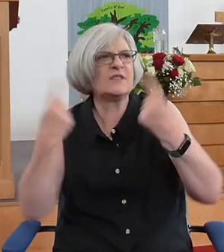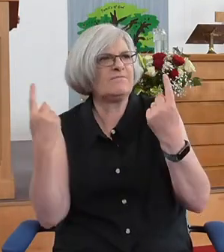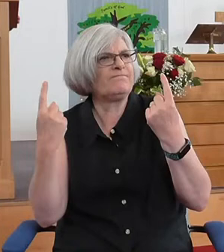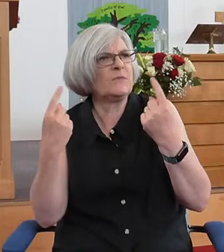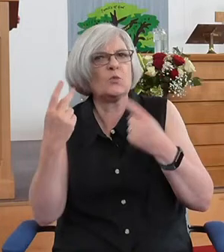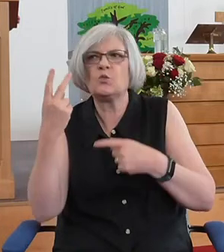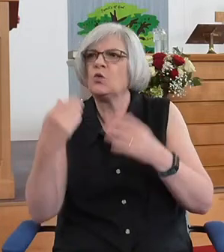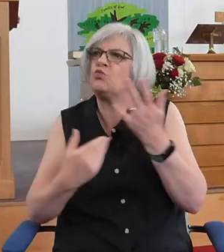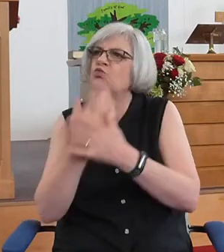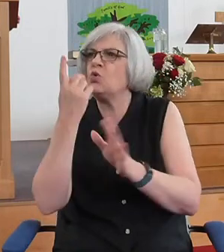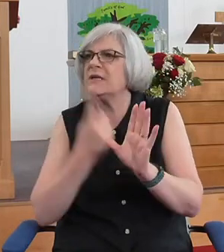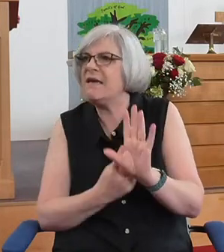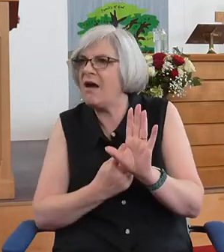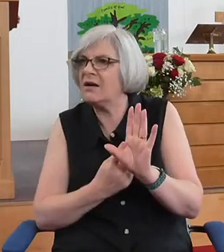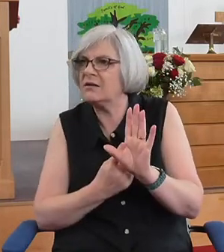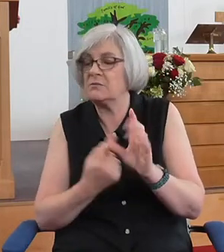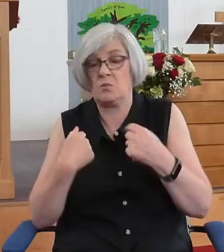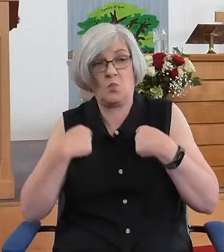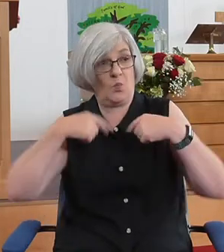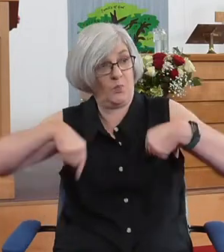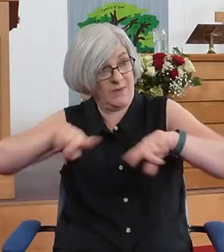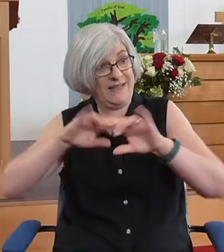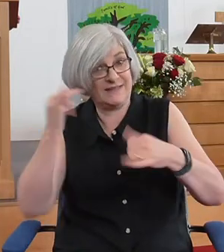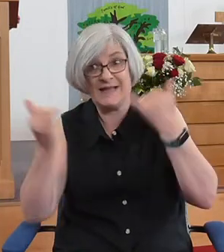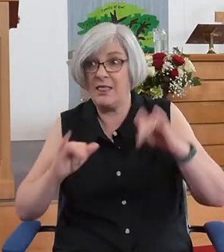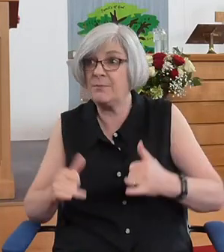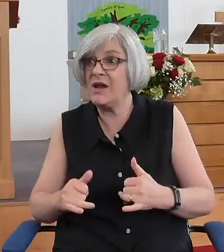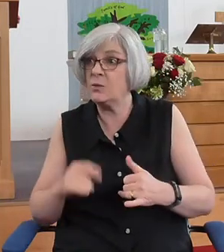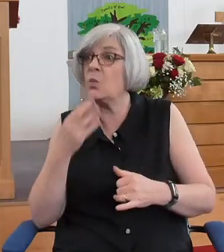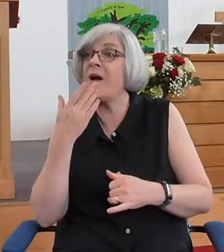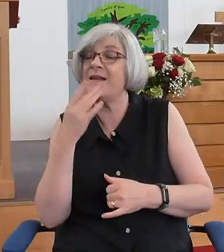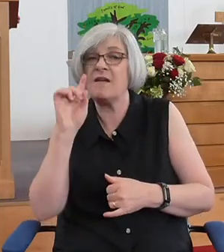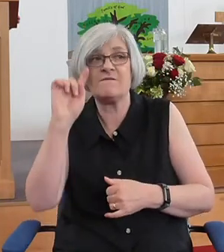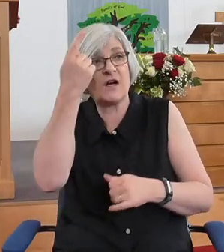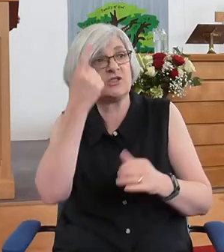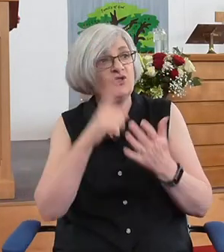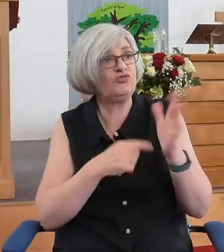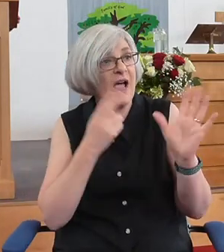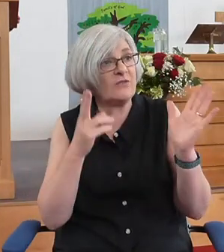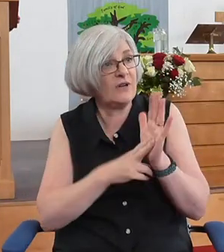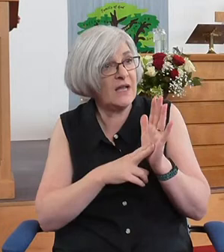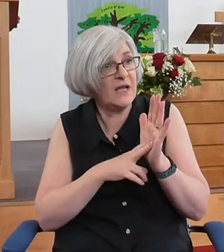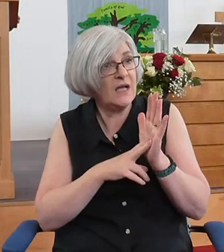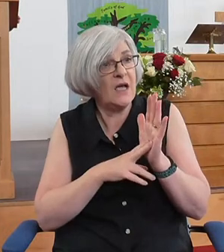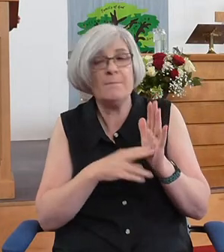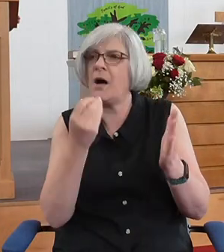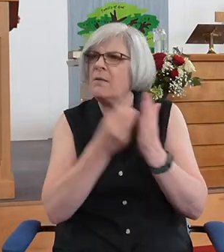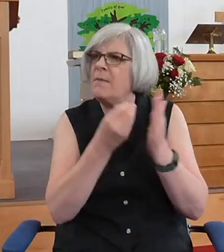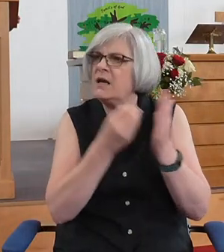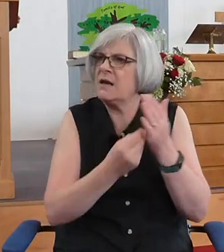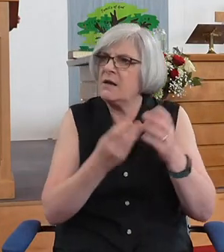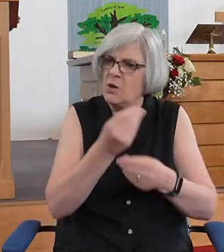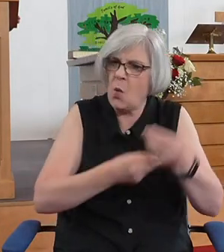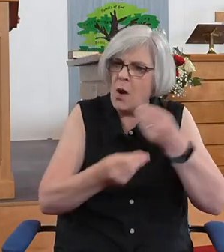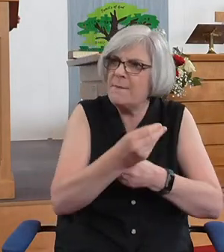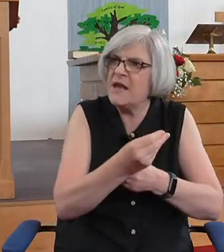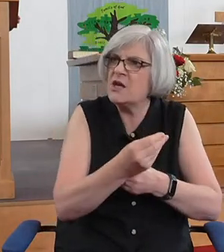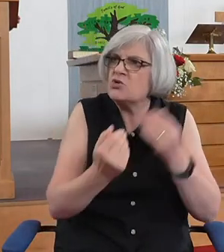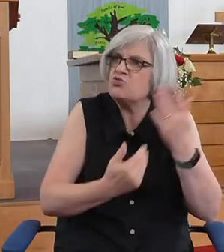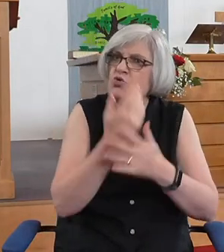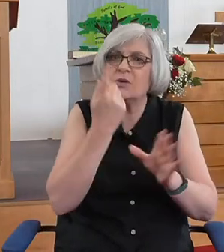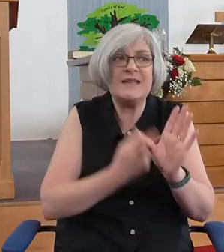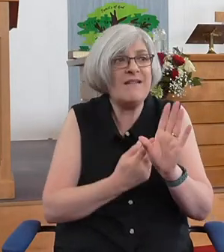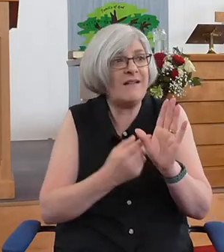celebrate New Year on January the 1st. But the fiscal or financial new year is in early April. If you